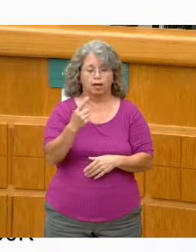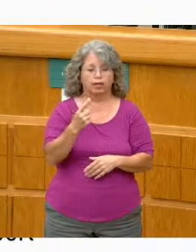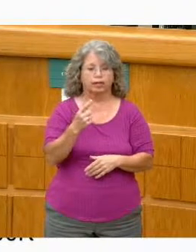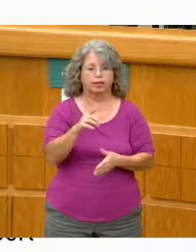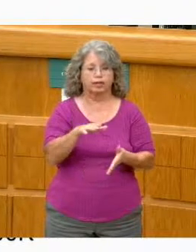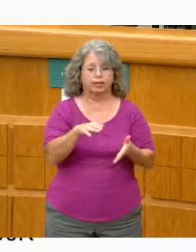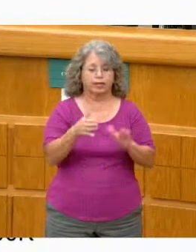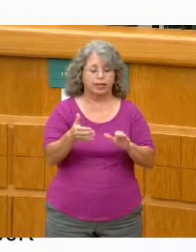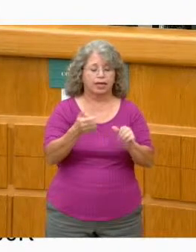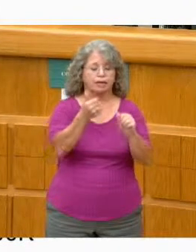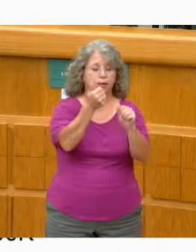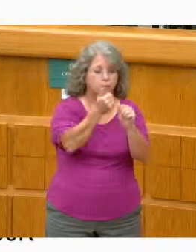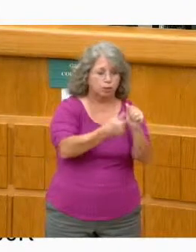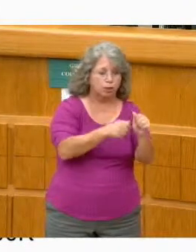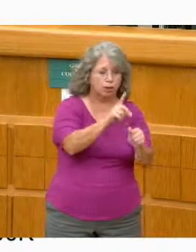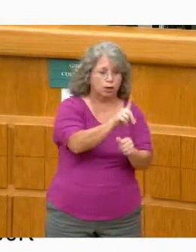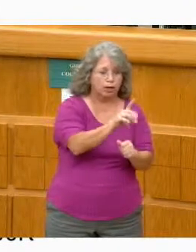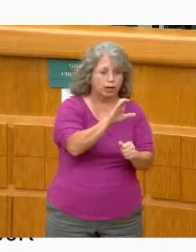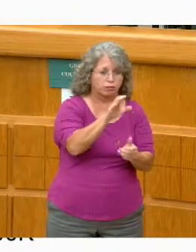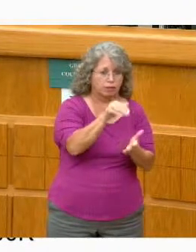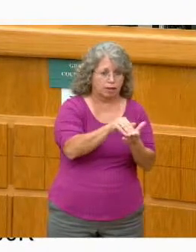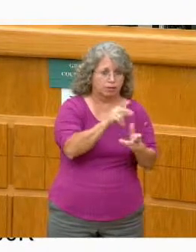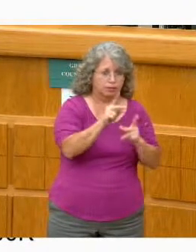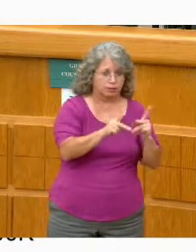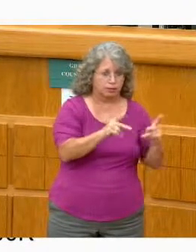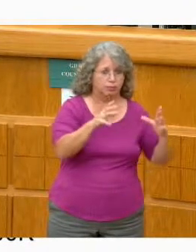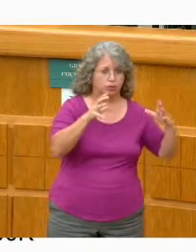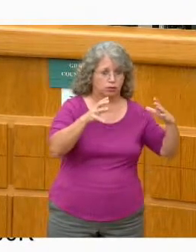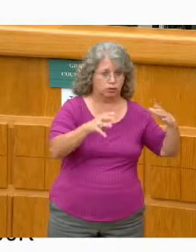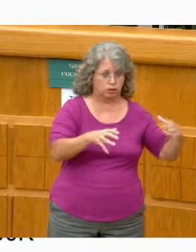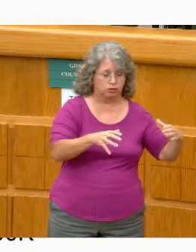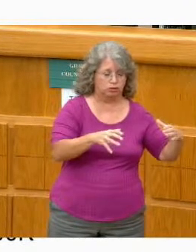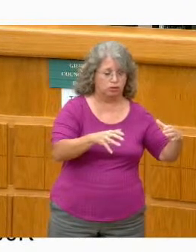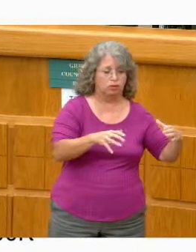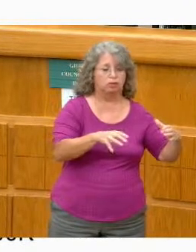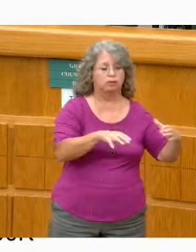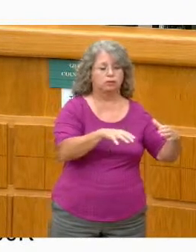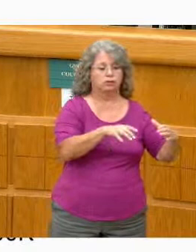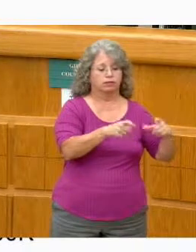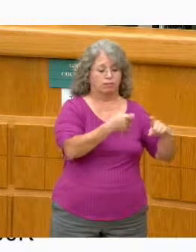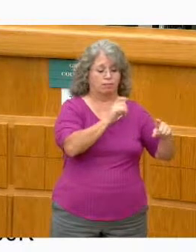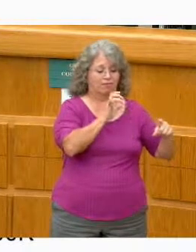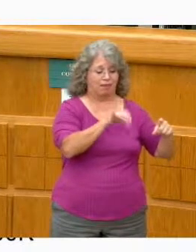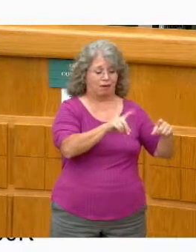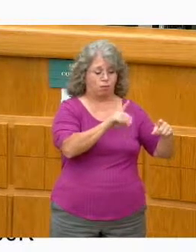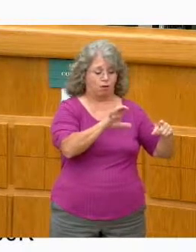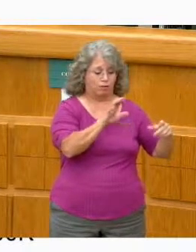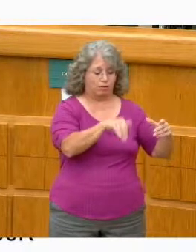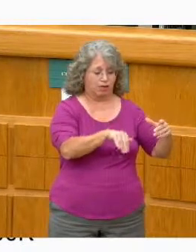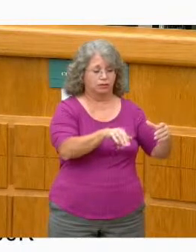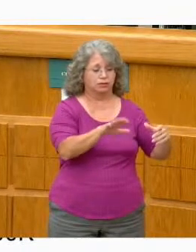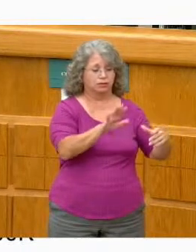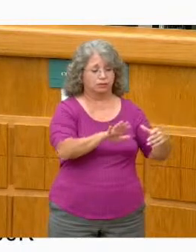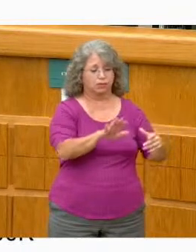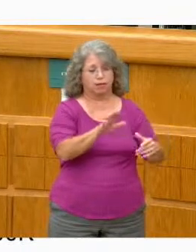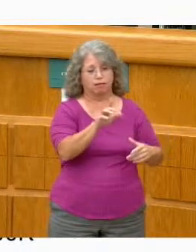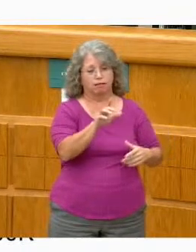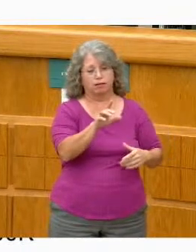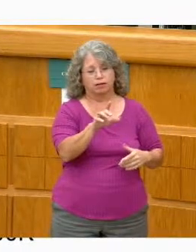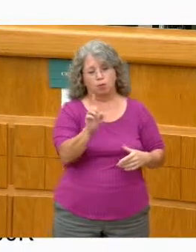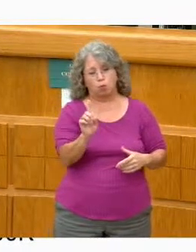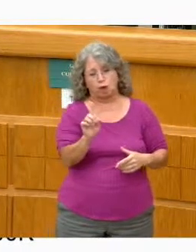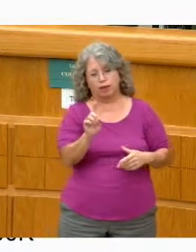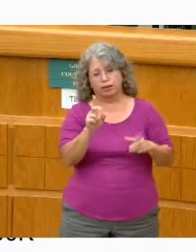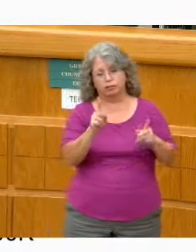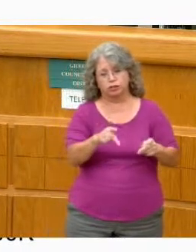1 fatalities per day per 100,000 people in the Coastal Bend area occurring. That